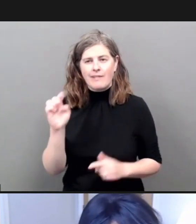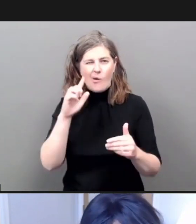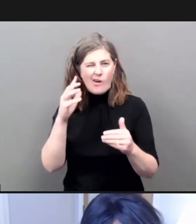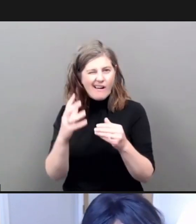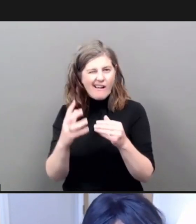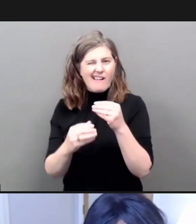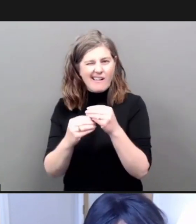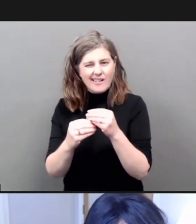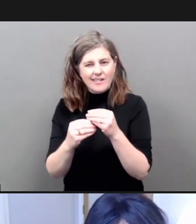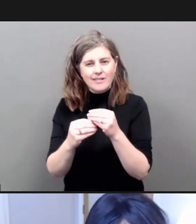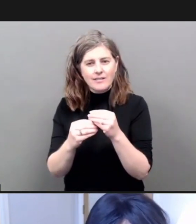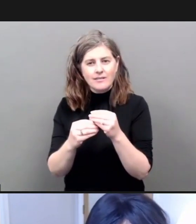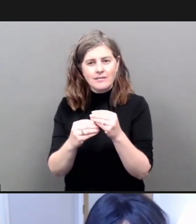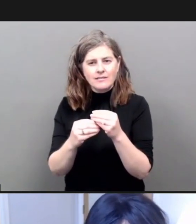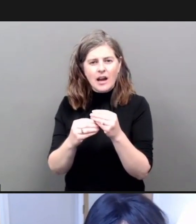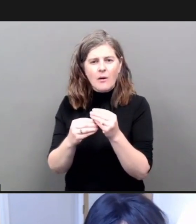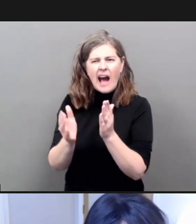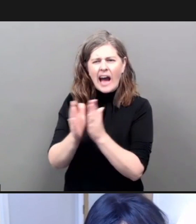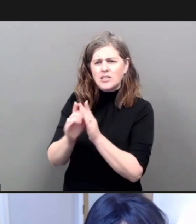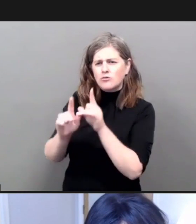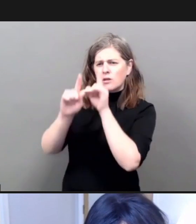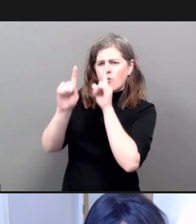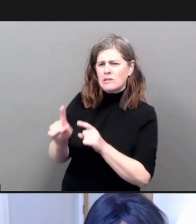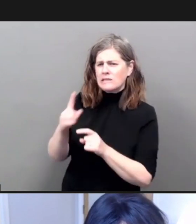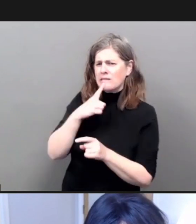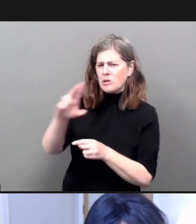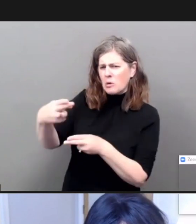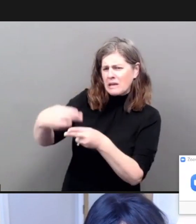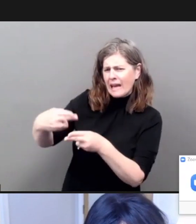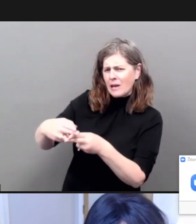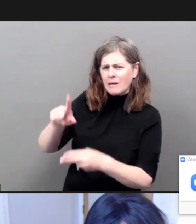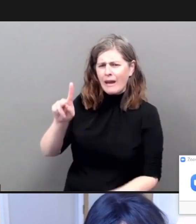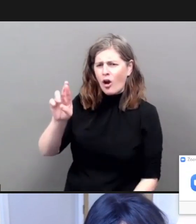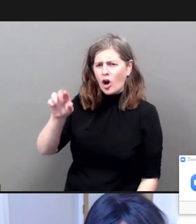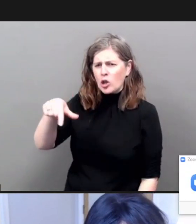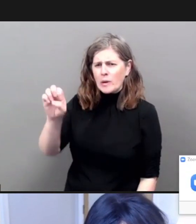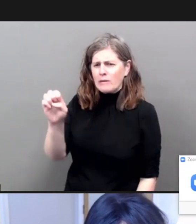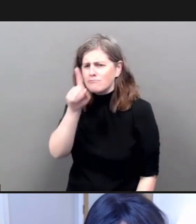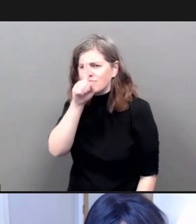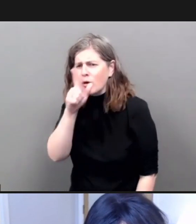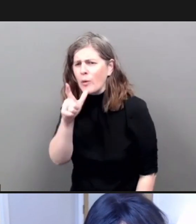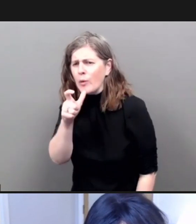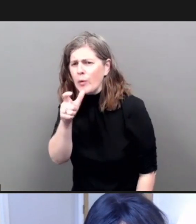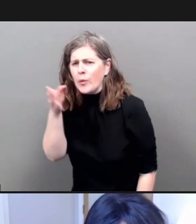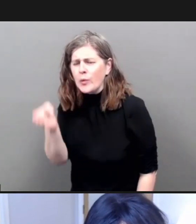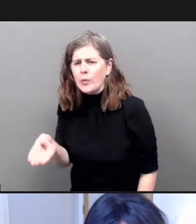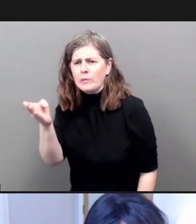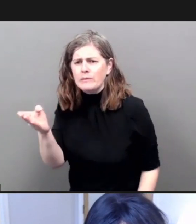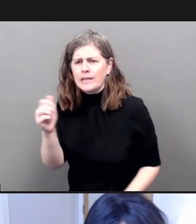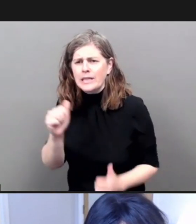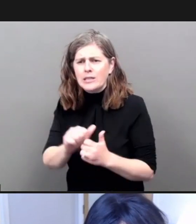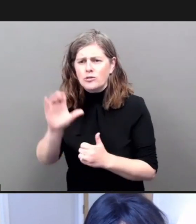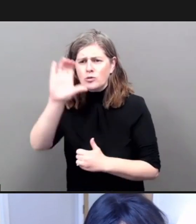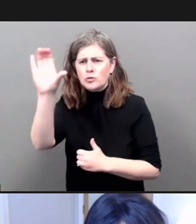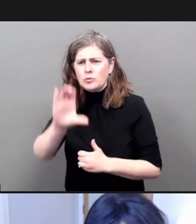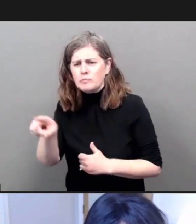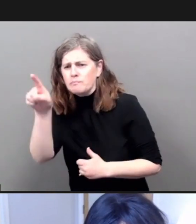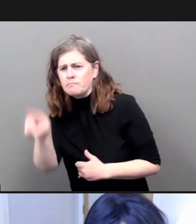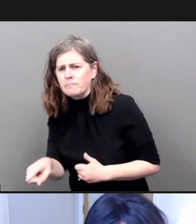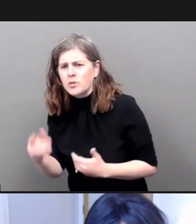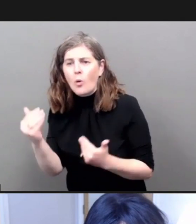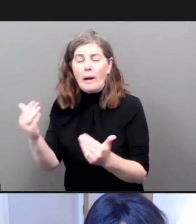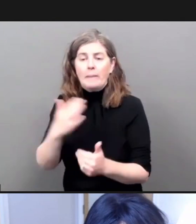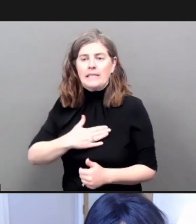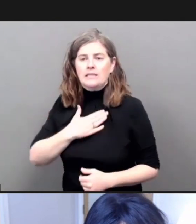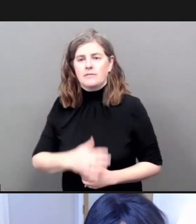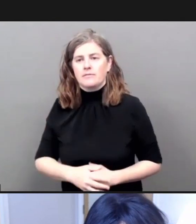this reporter to identify themselves by name since it's not identified in their Zoom handle. Go ahead, please.